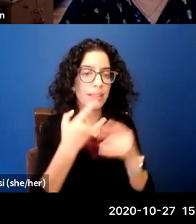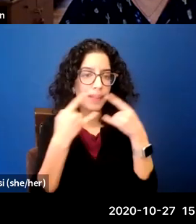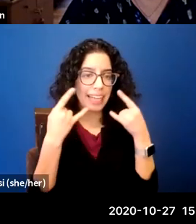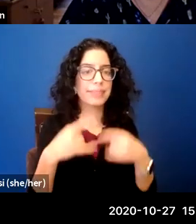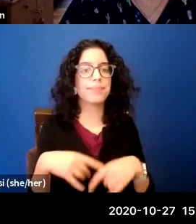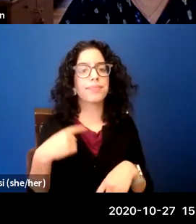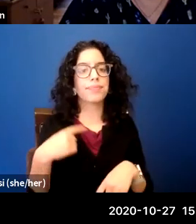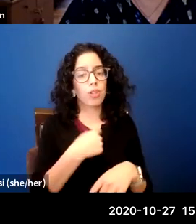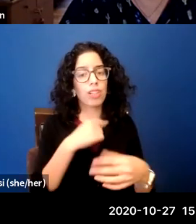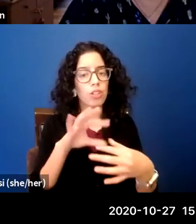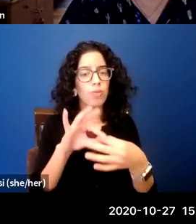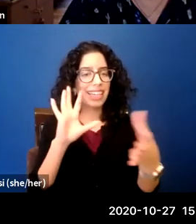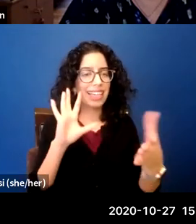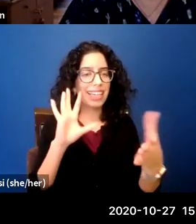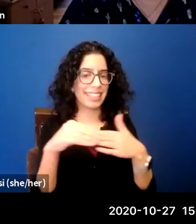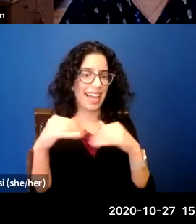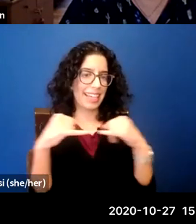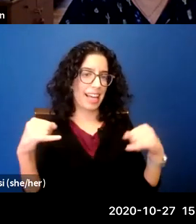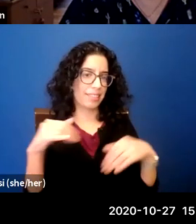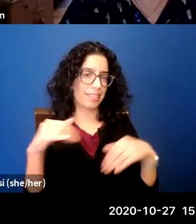because everyone will be wearing masks.